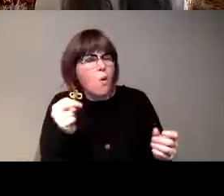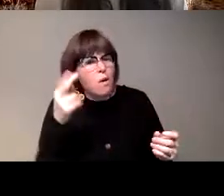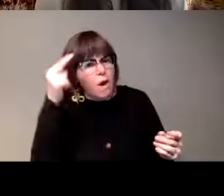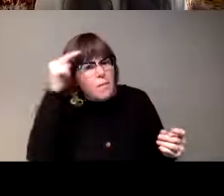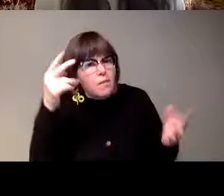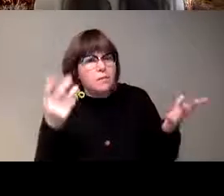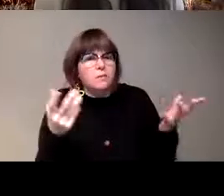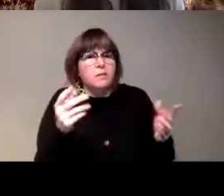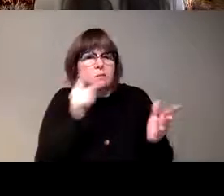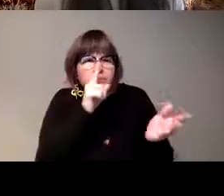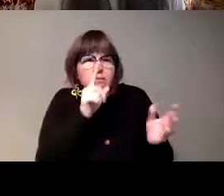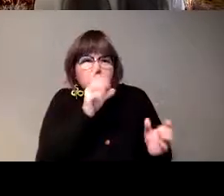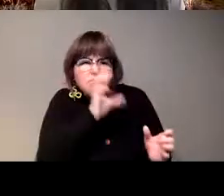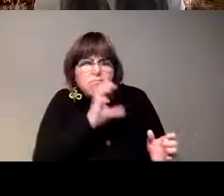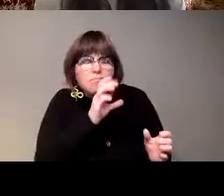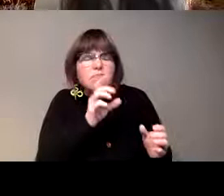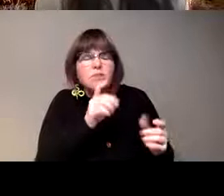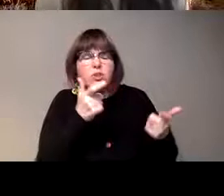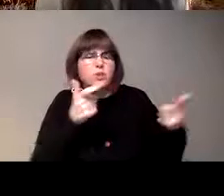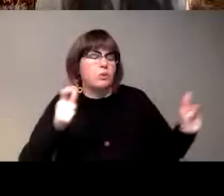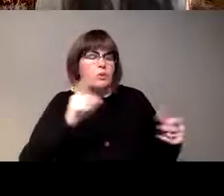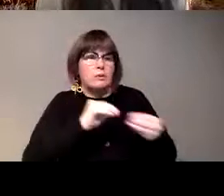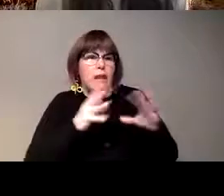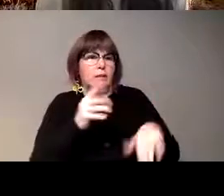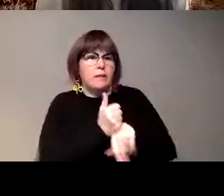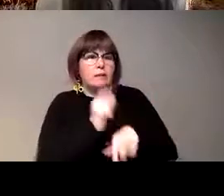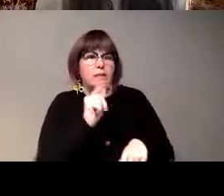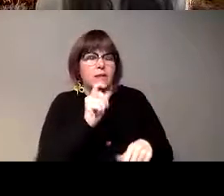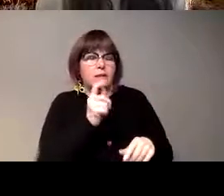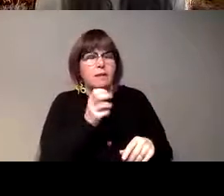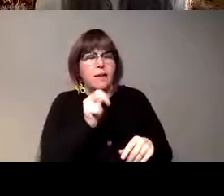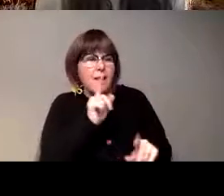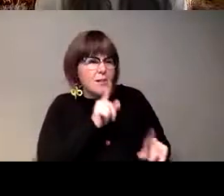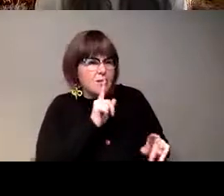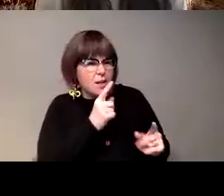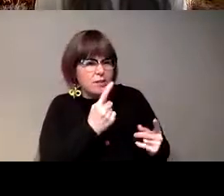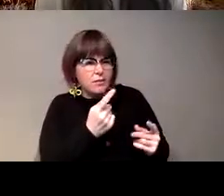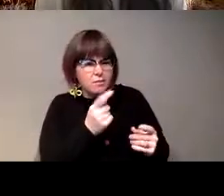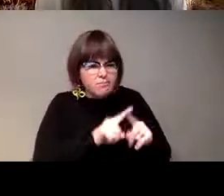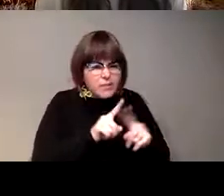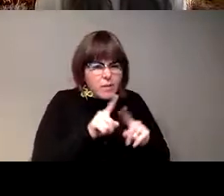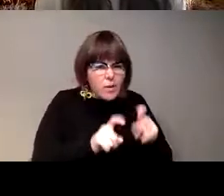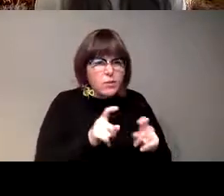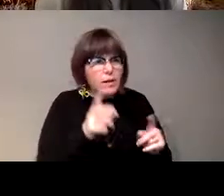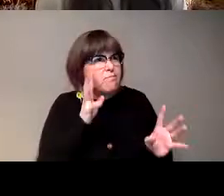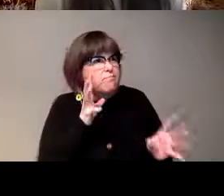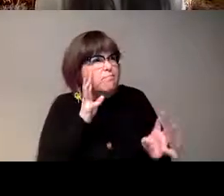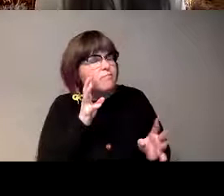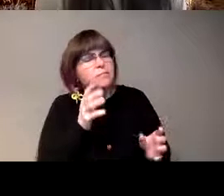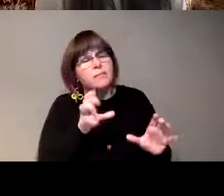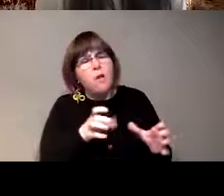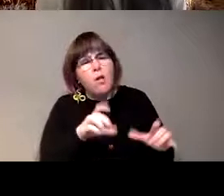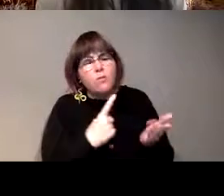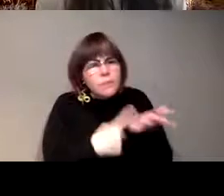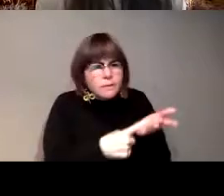explore this giant galaxy-based data set to answer research questions of their own choosing that they come up with in small groups, and